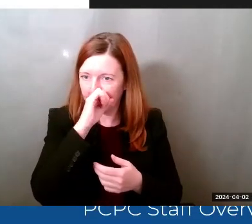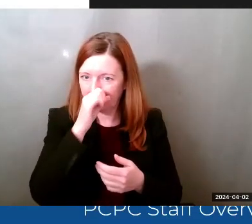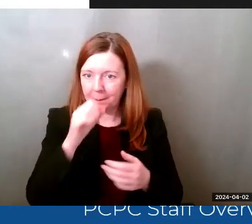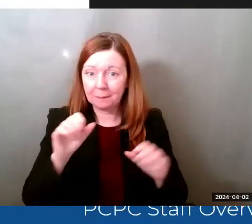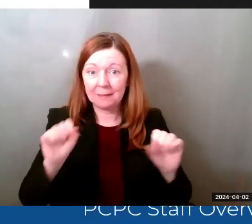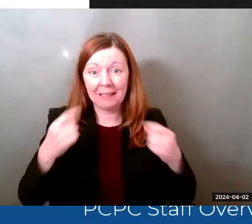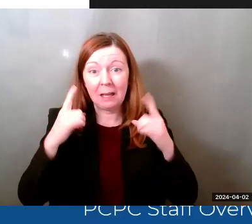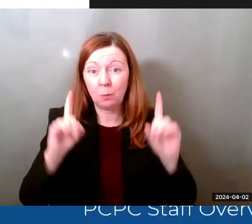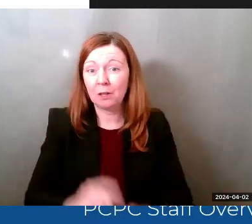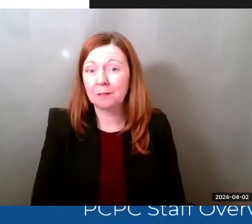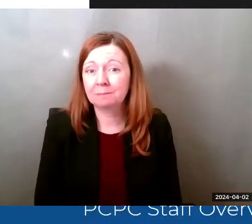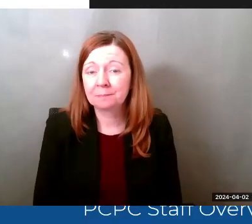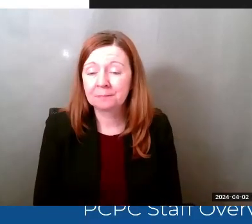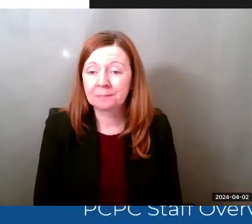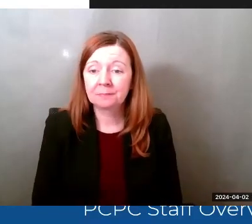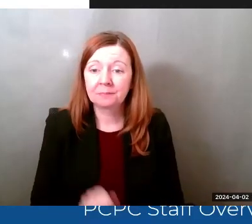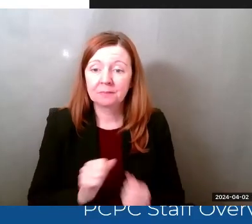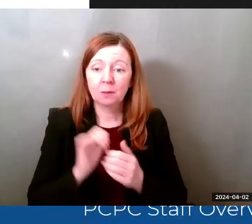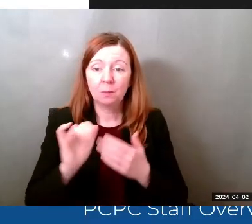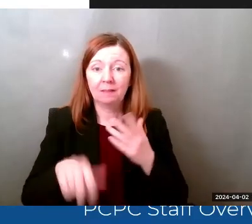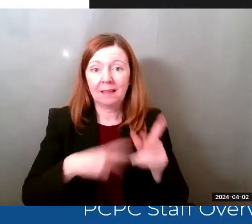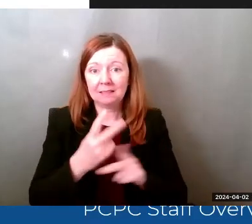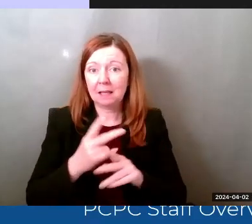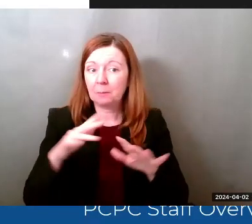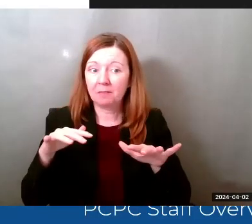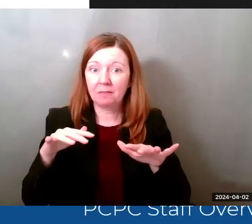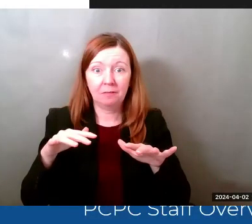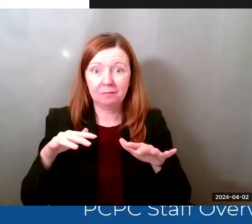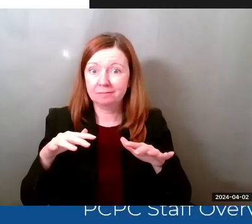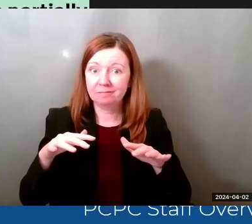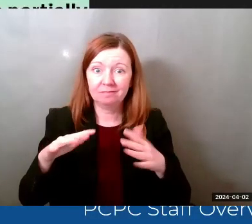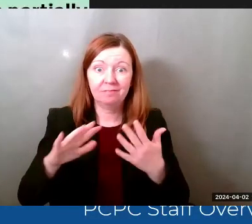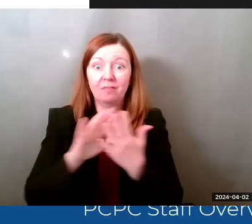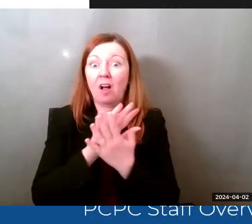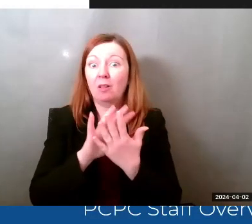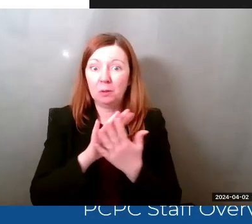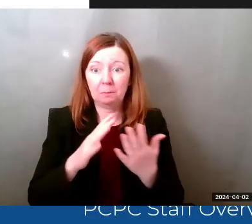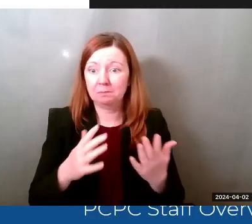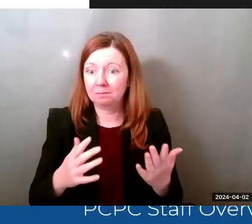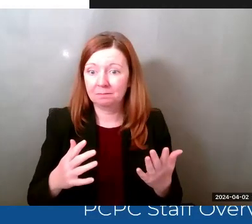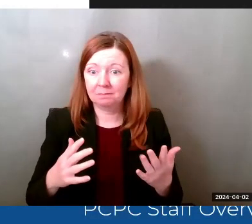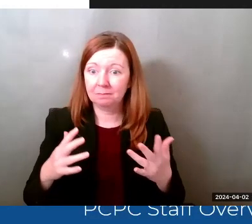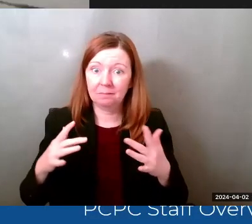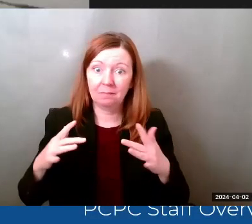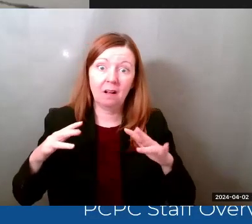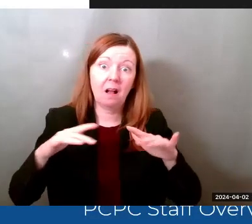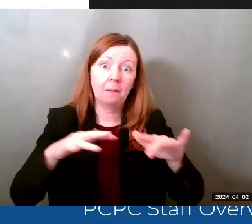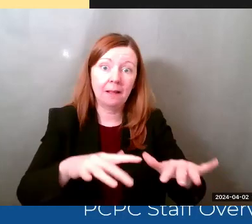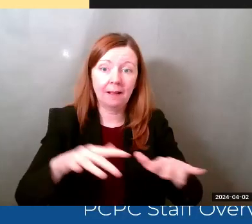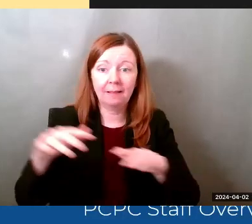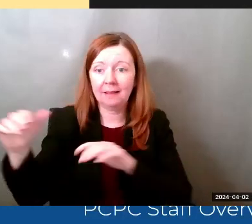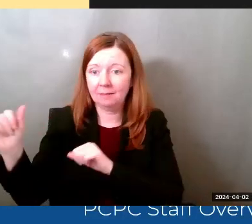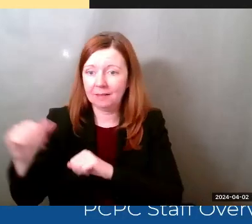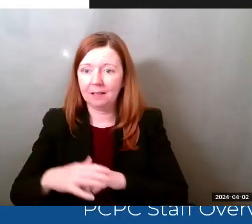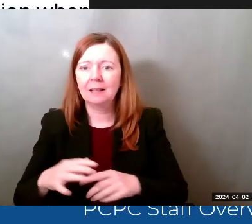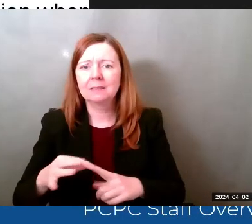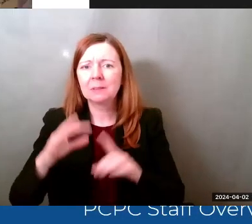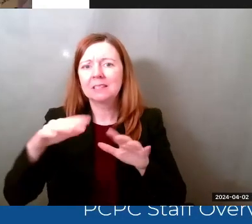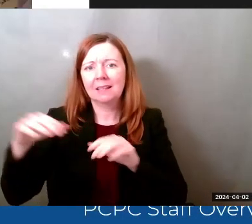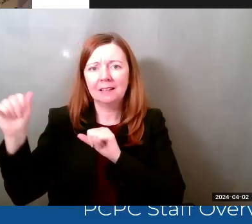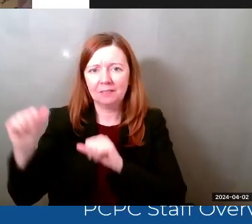can work with this type of volume of coming and leaving the arena, especially leaving the